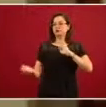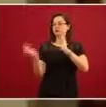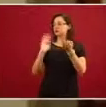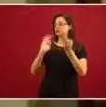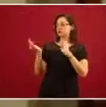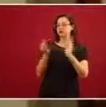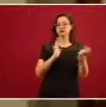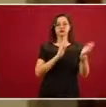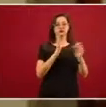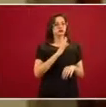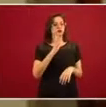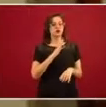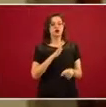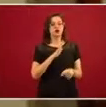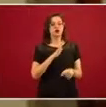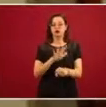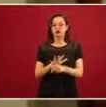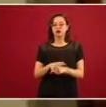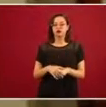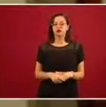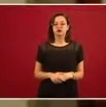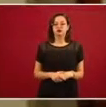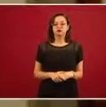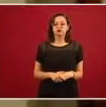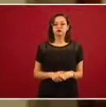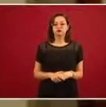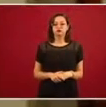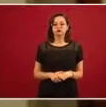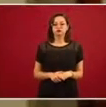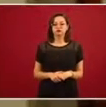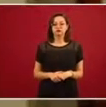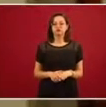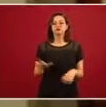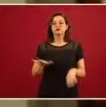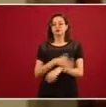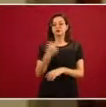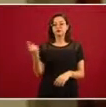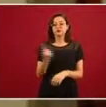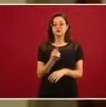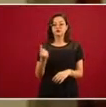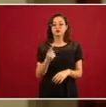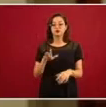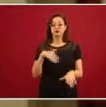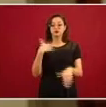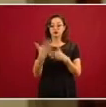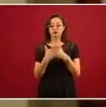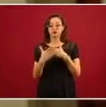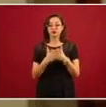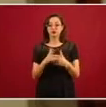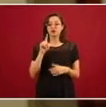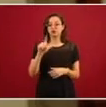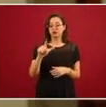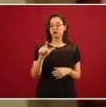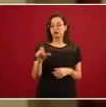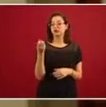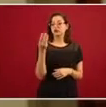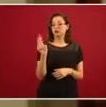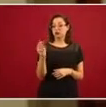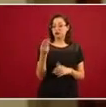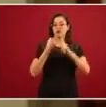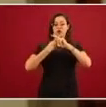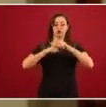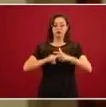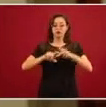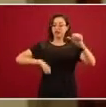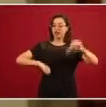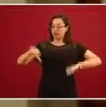And it is easier to identify which municipalities are next to which municipalities. Because if you remember, the first activity